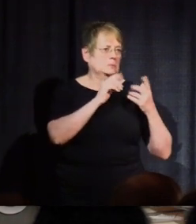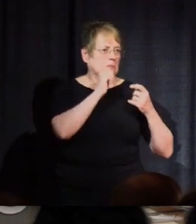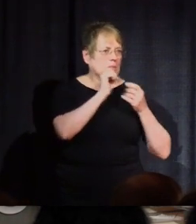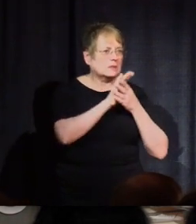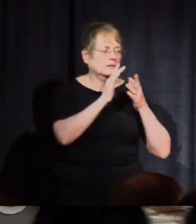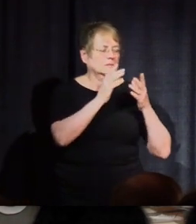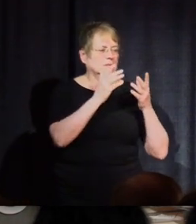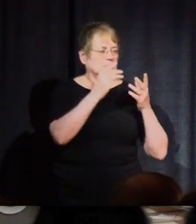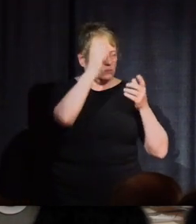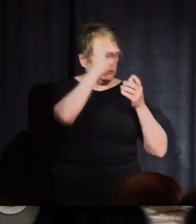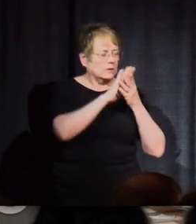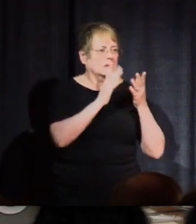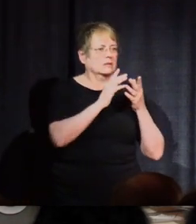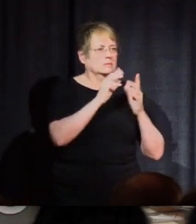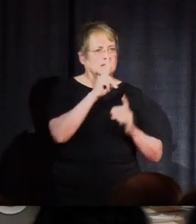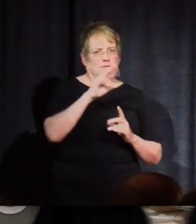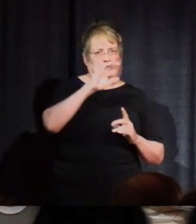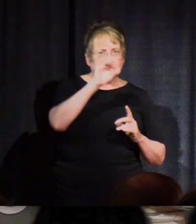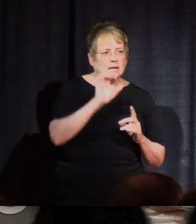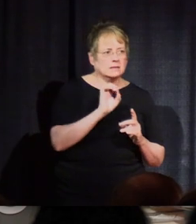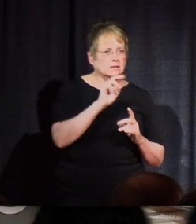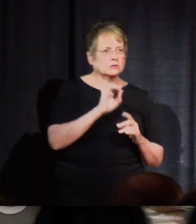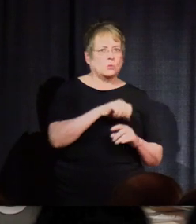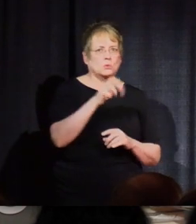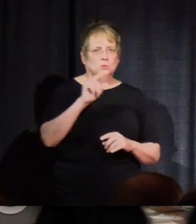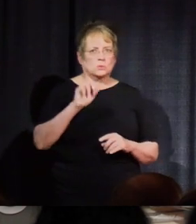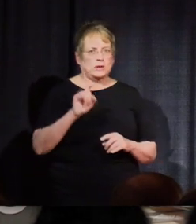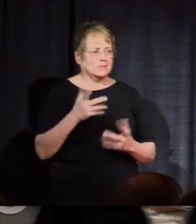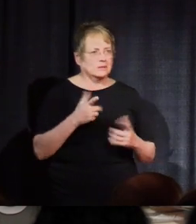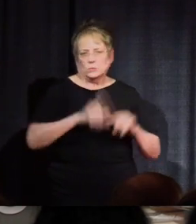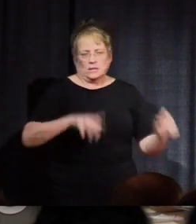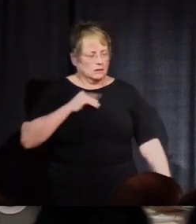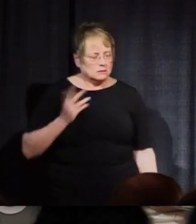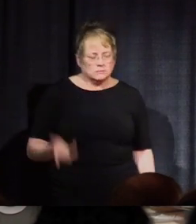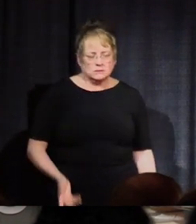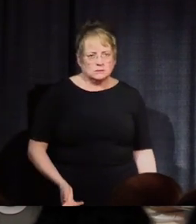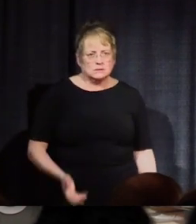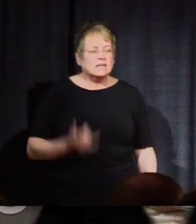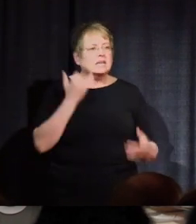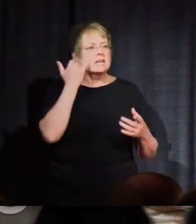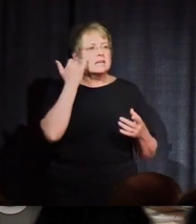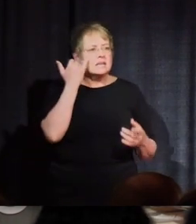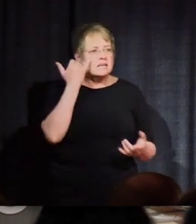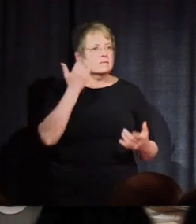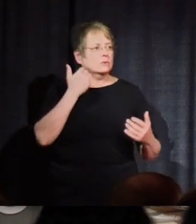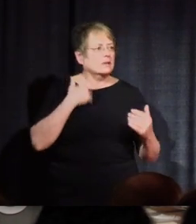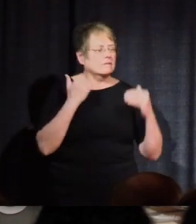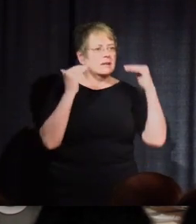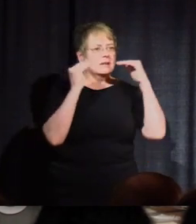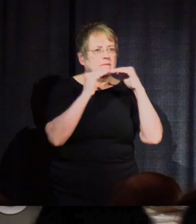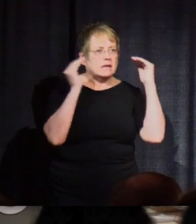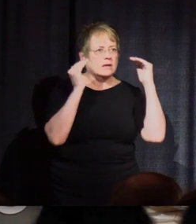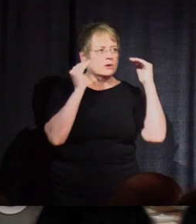this is so bad it's so unacceptable if we are to build a just and fair world